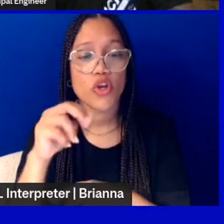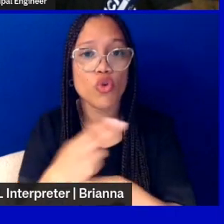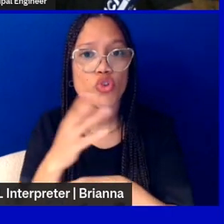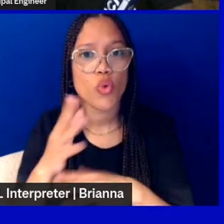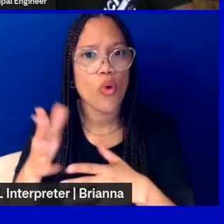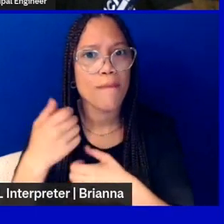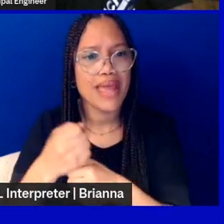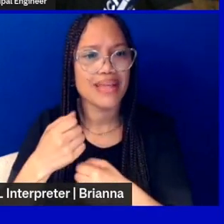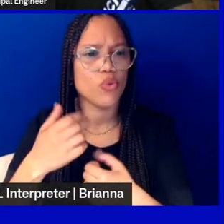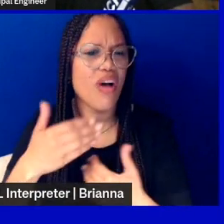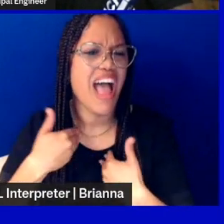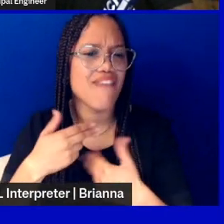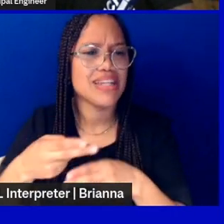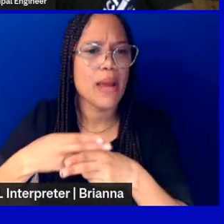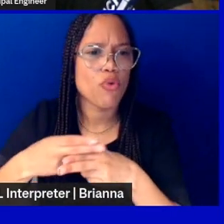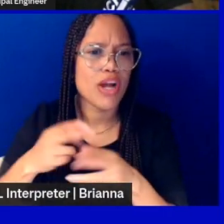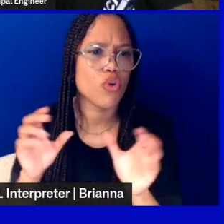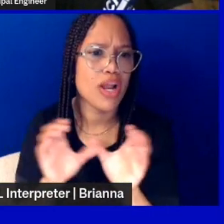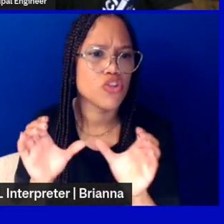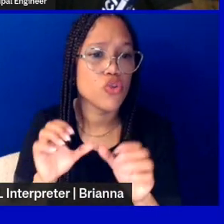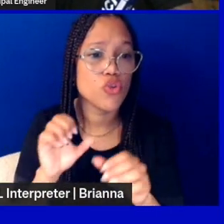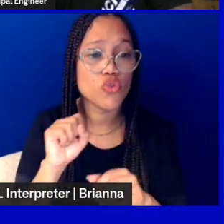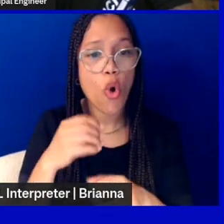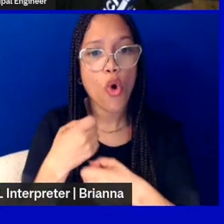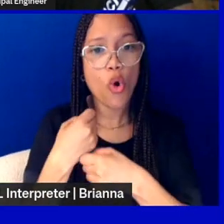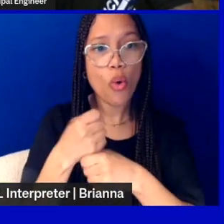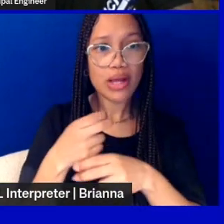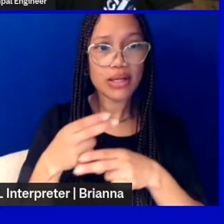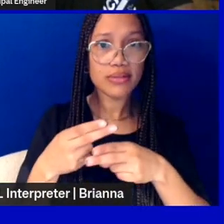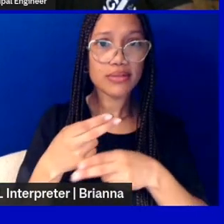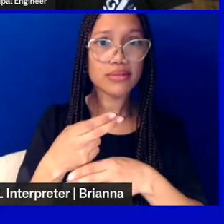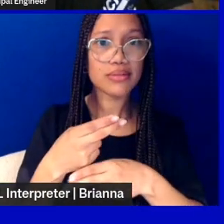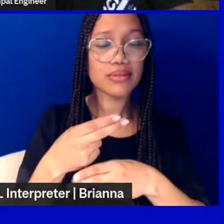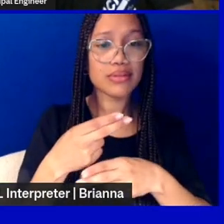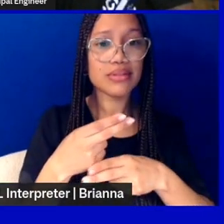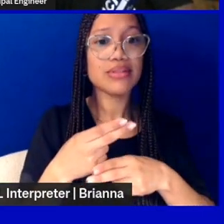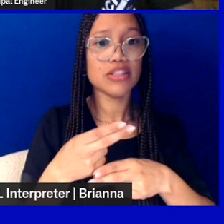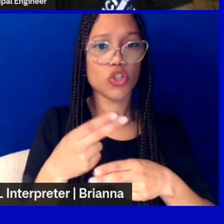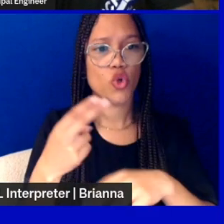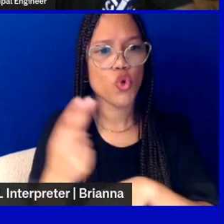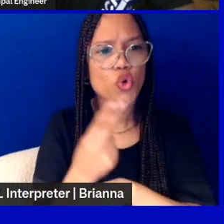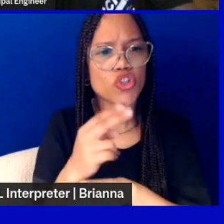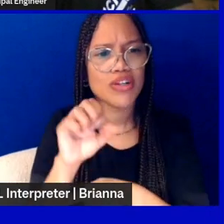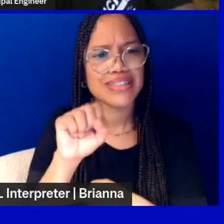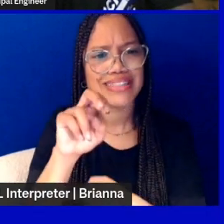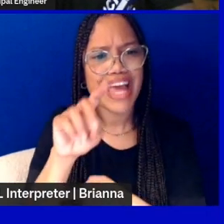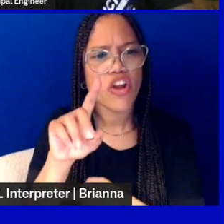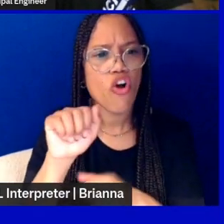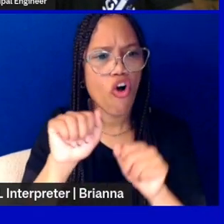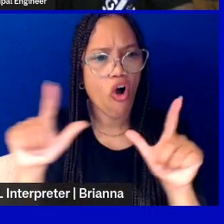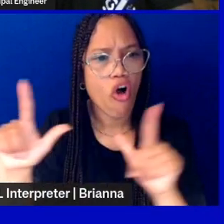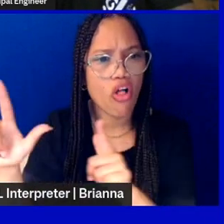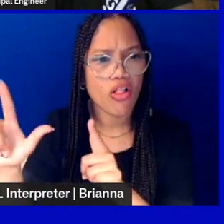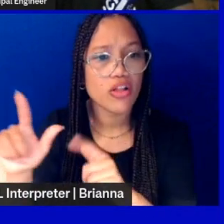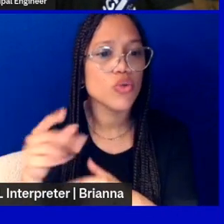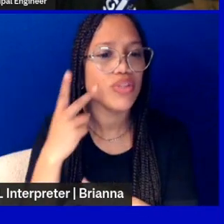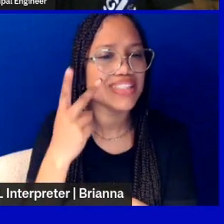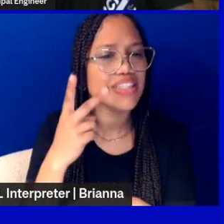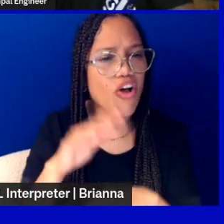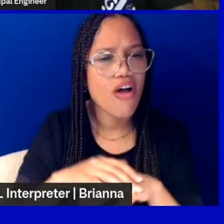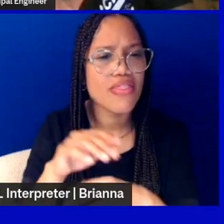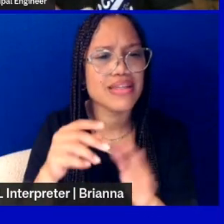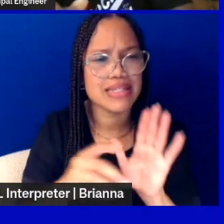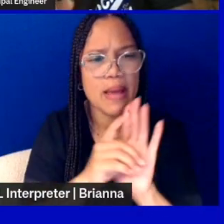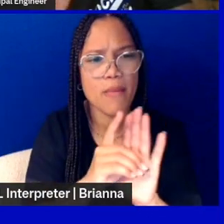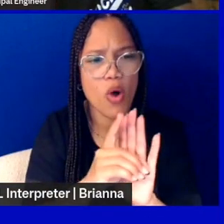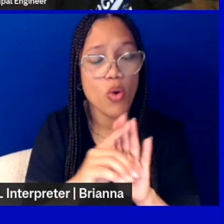given certain policies over here, that is create additional IAM users and all. So which we'll see over the demo.